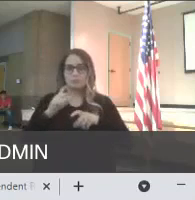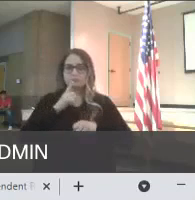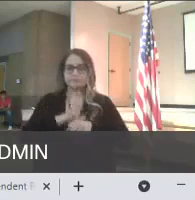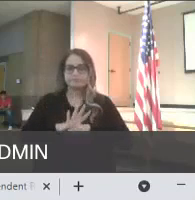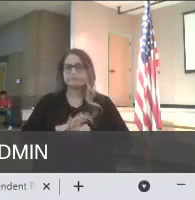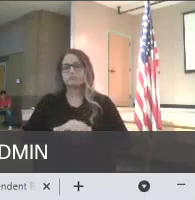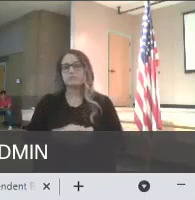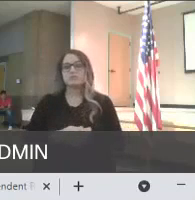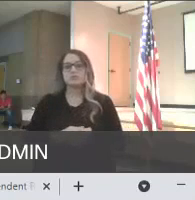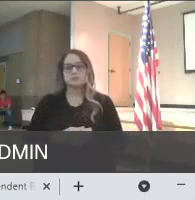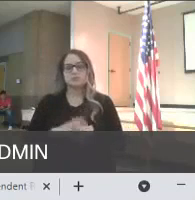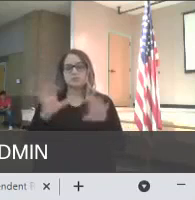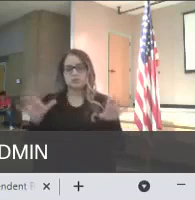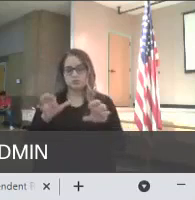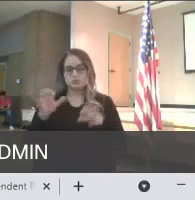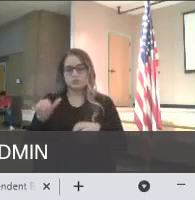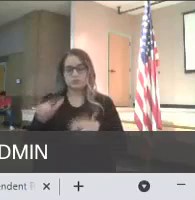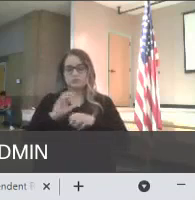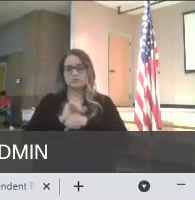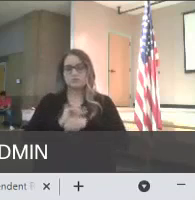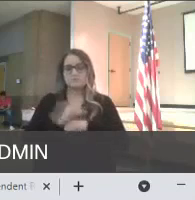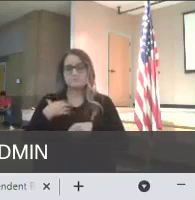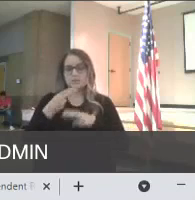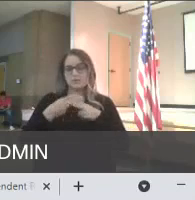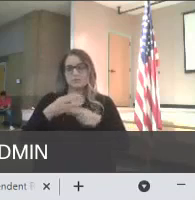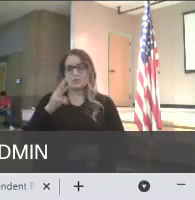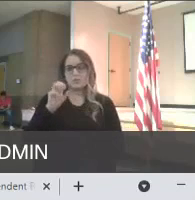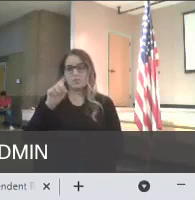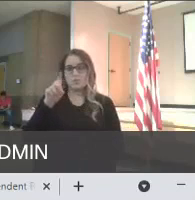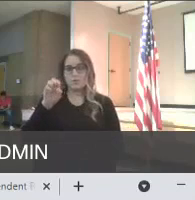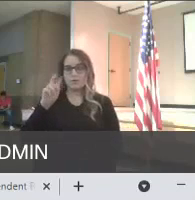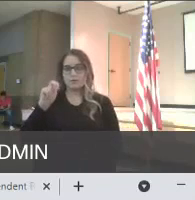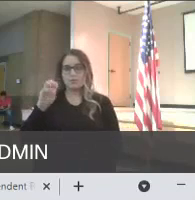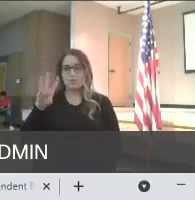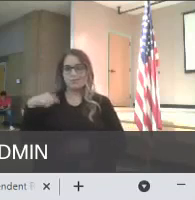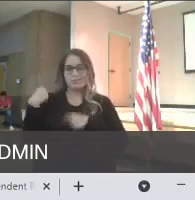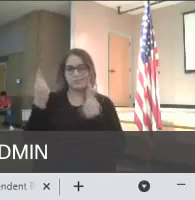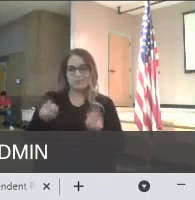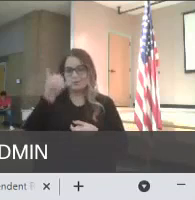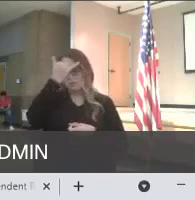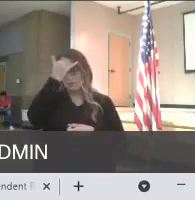this particular capacity. My name is Wade Noble. I'm a longtime resident of Yuma.